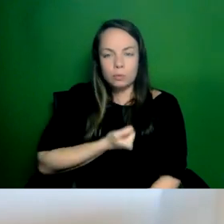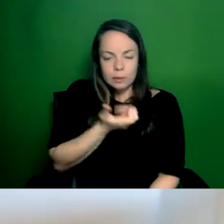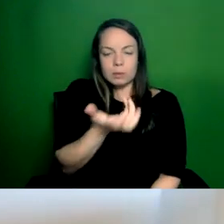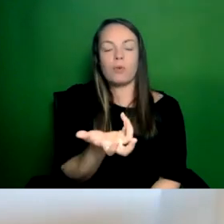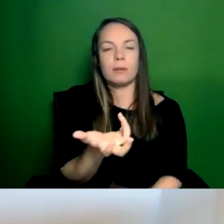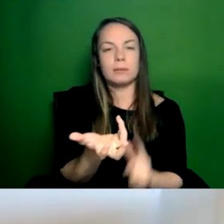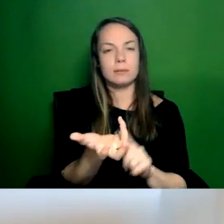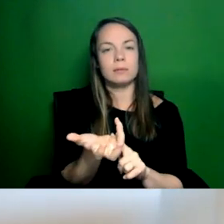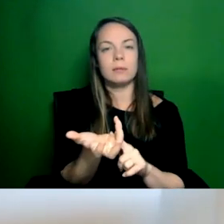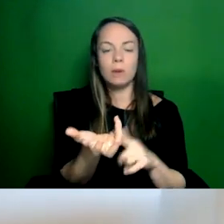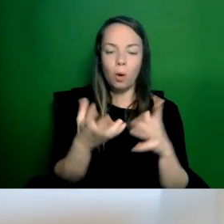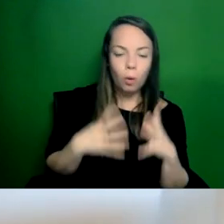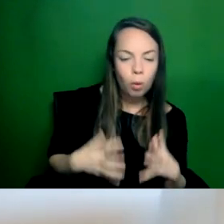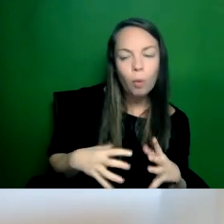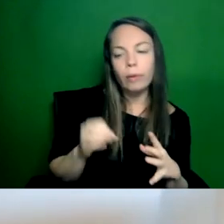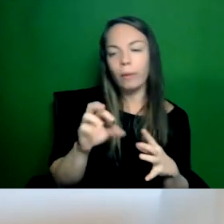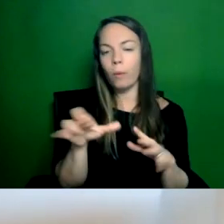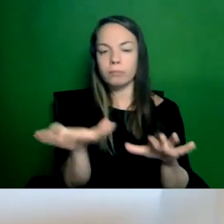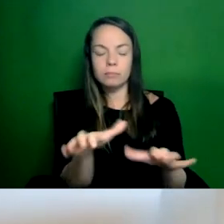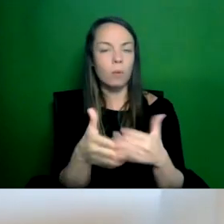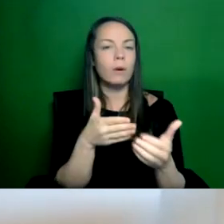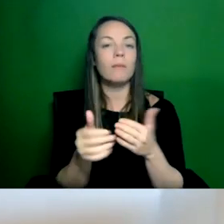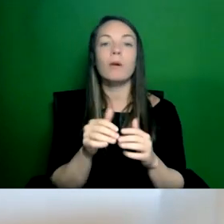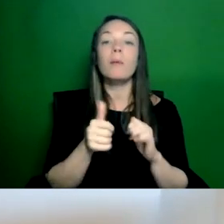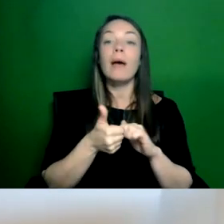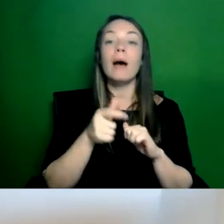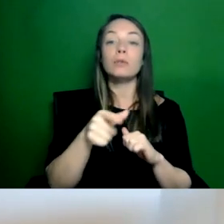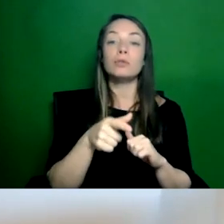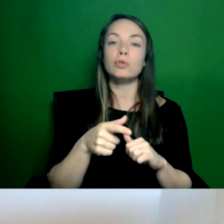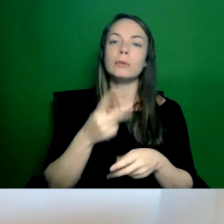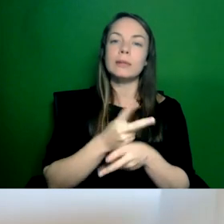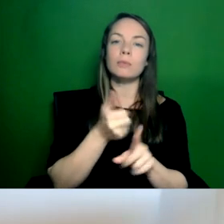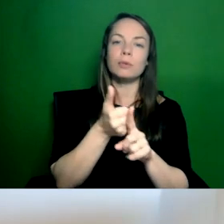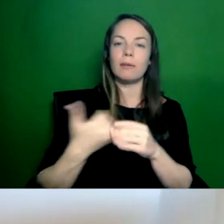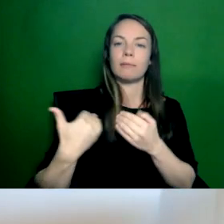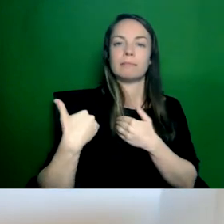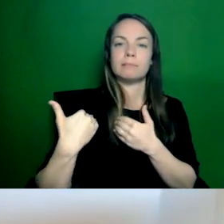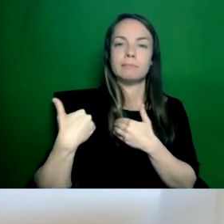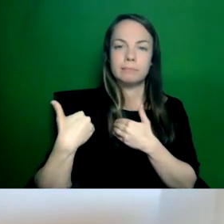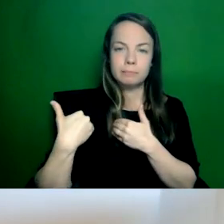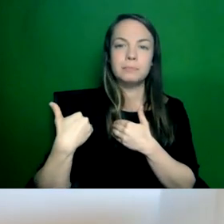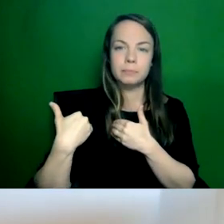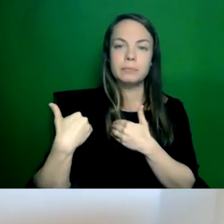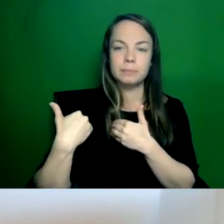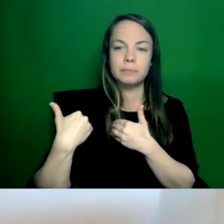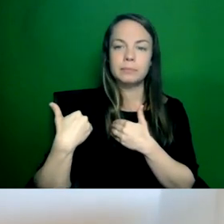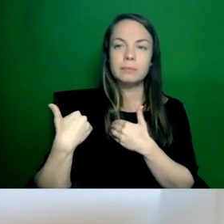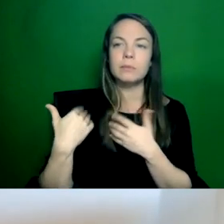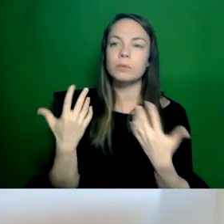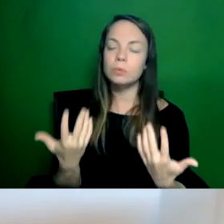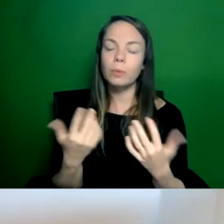masculinity, being clothing or things like that. But how do you hold yourself accountable to yourself? How do you